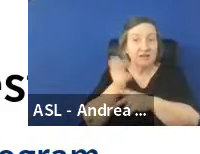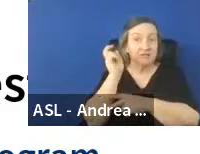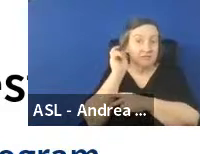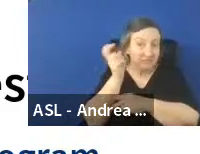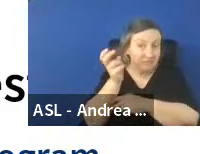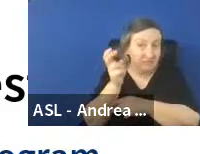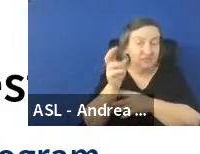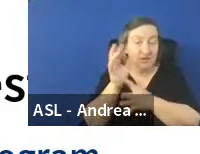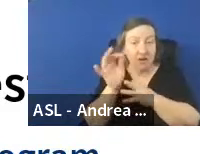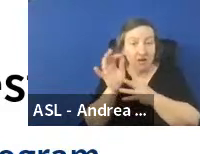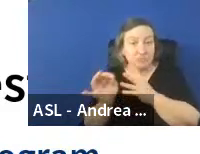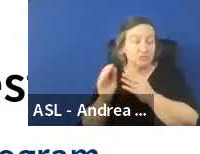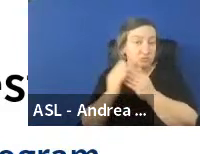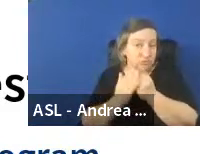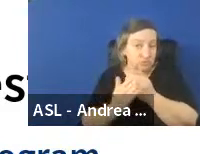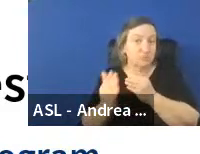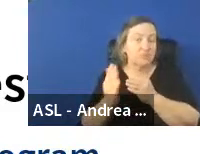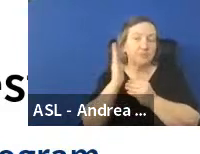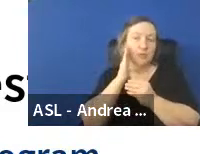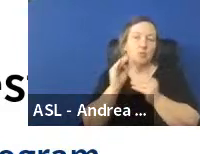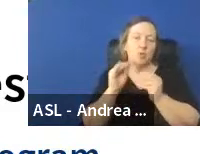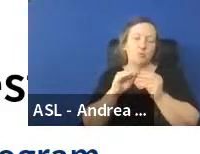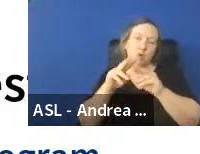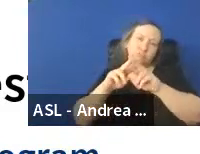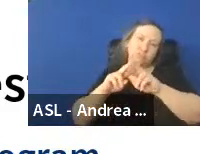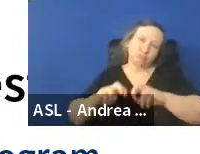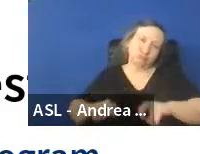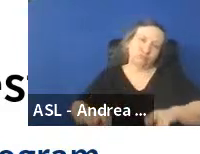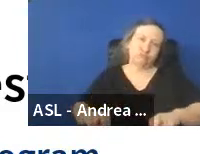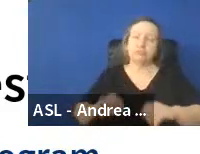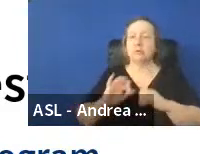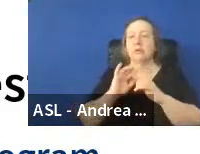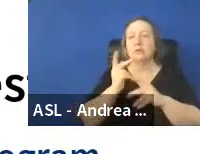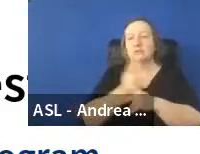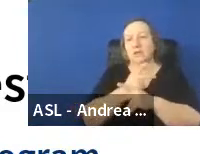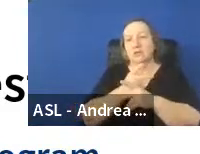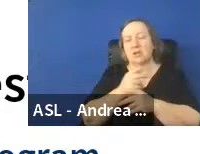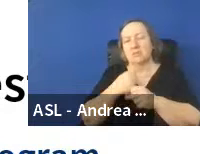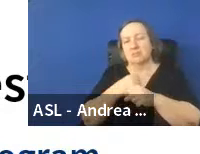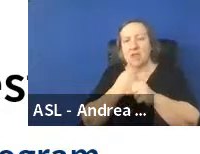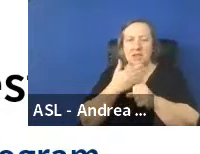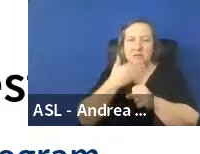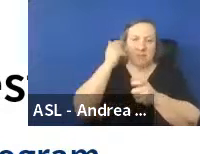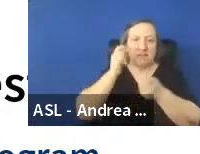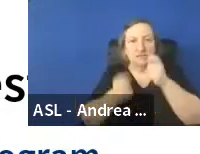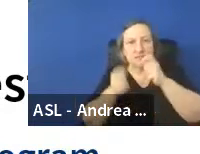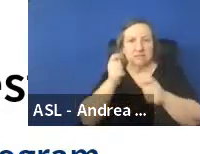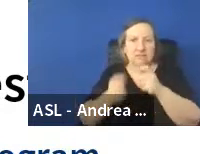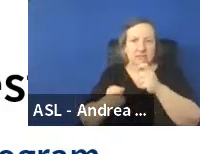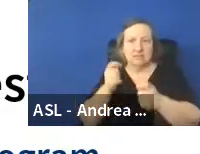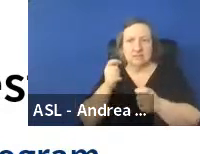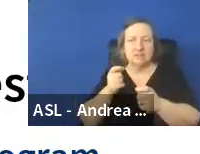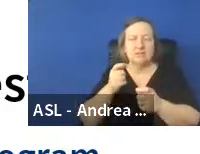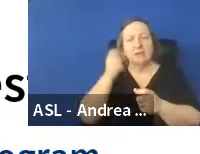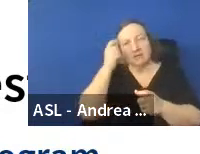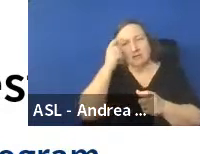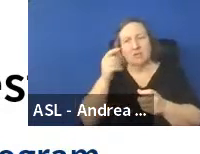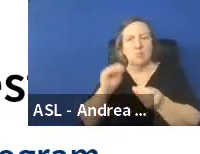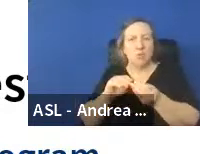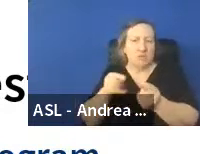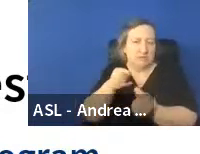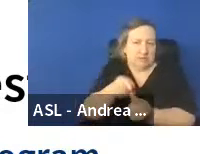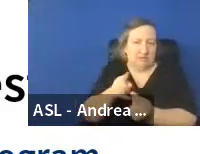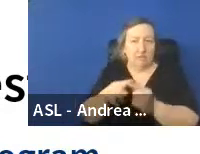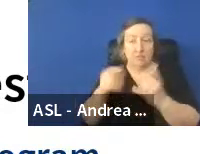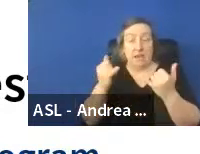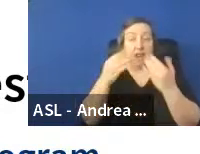representative option to move forward, we will dive much more deeply into that option and sort of optimize it and understand the specifics. But at a high